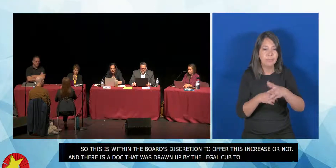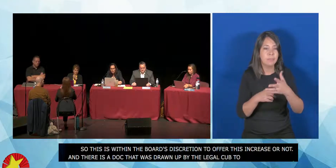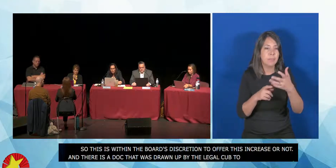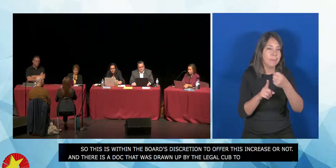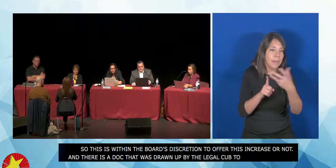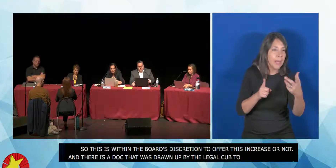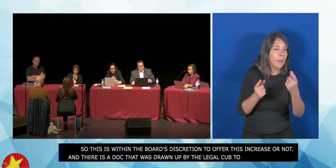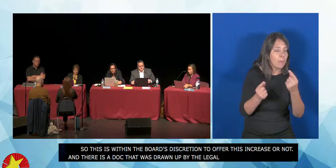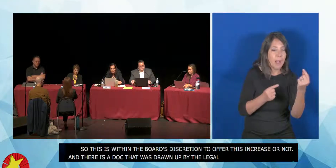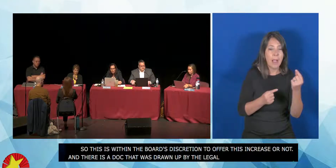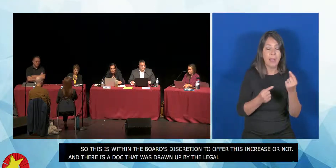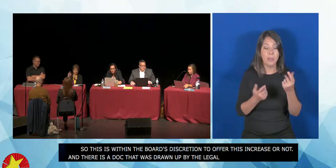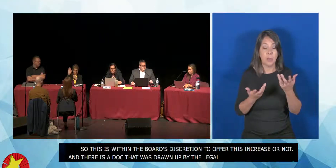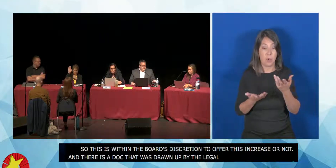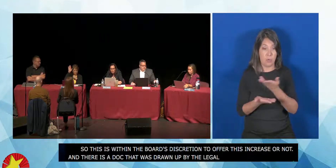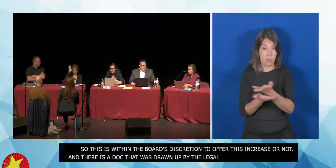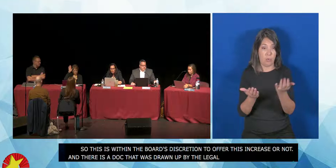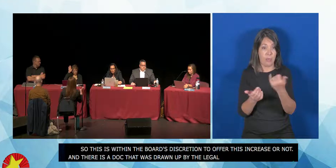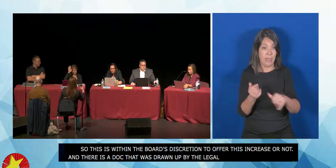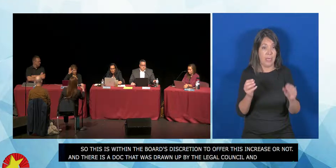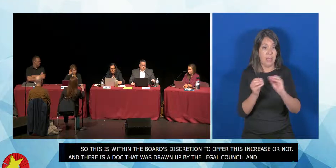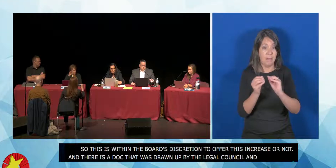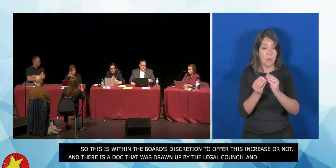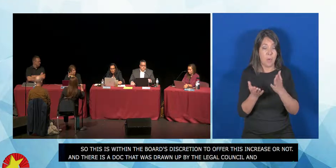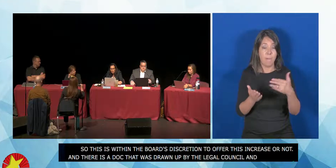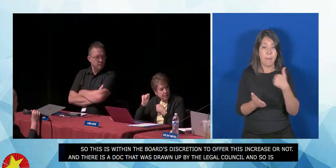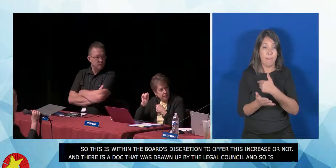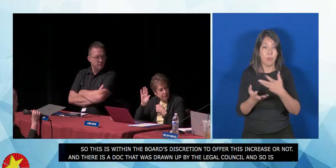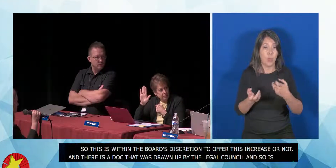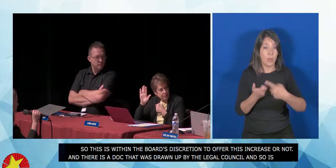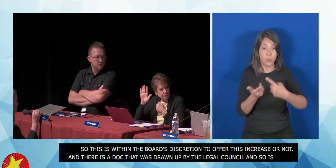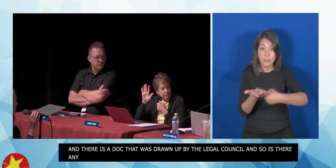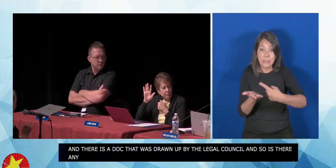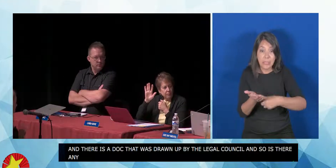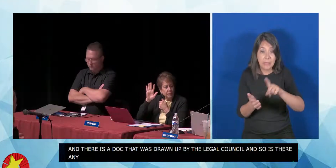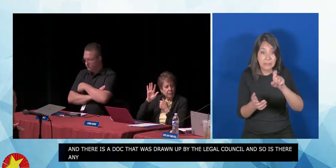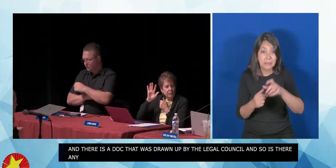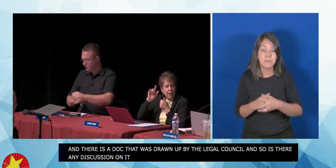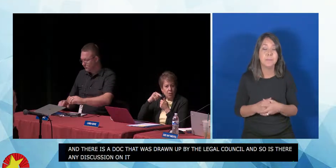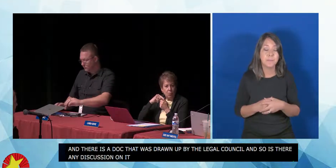discussion on that? This is Linda. Okay.